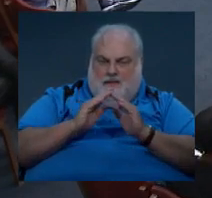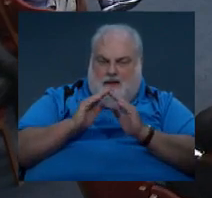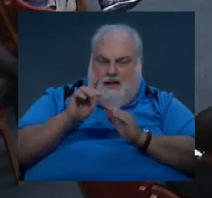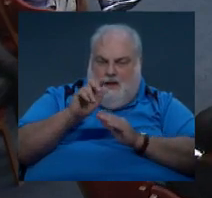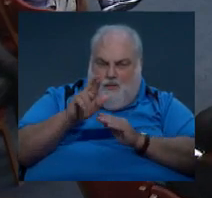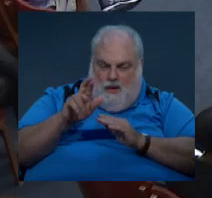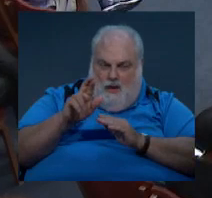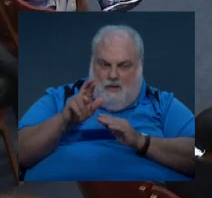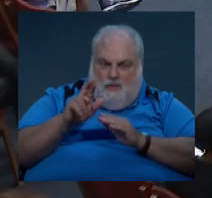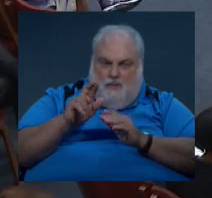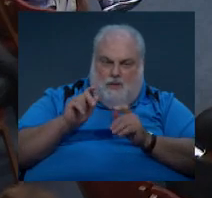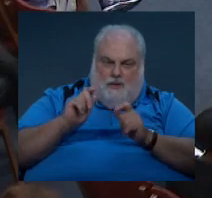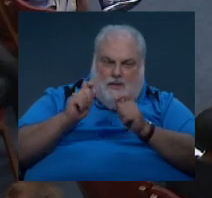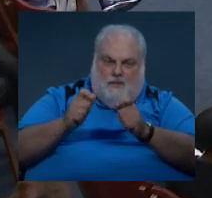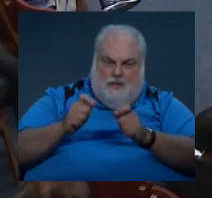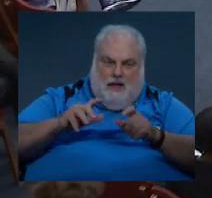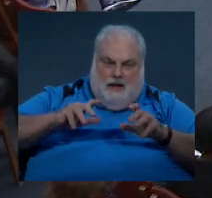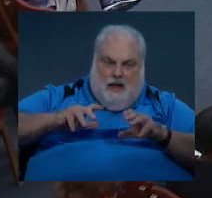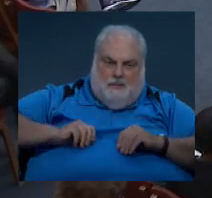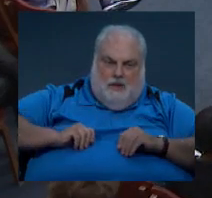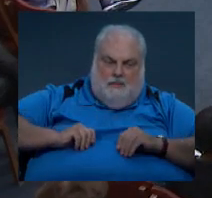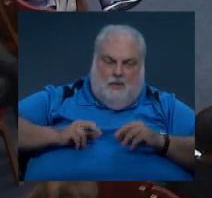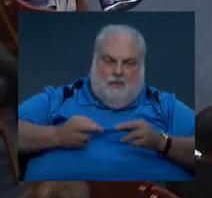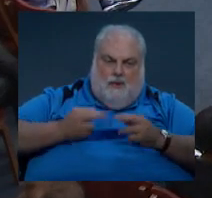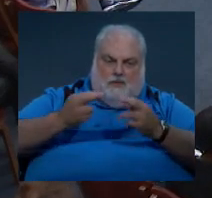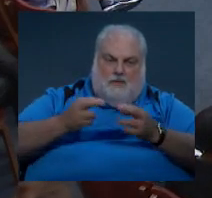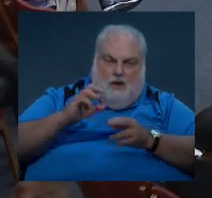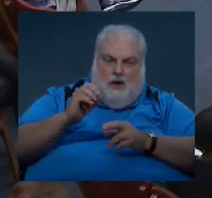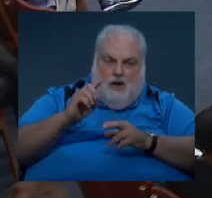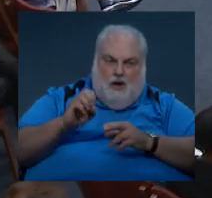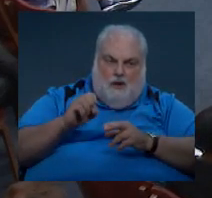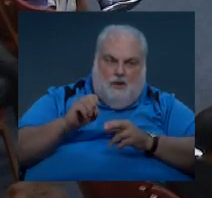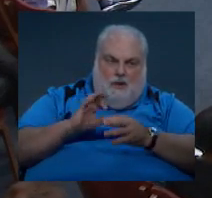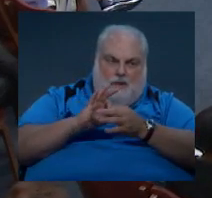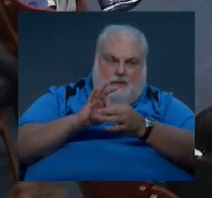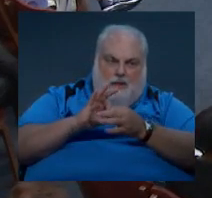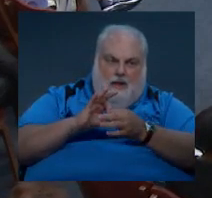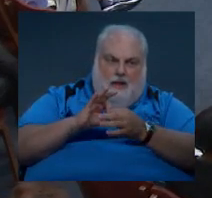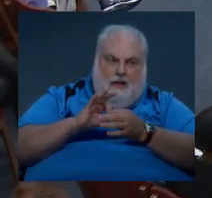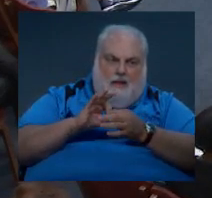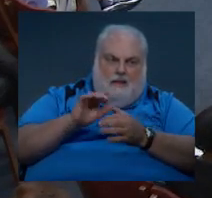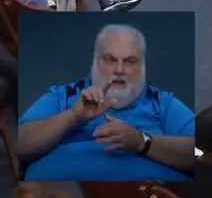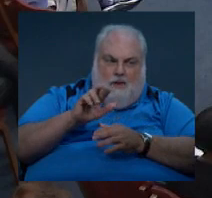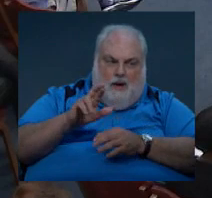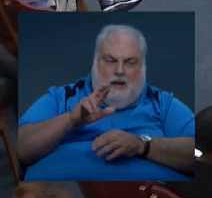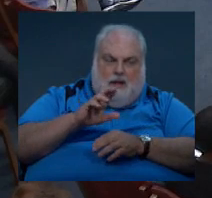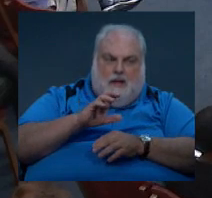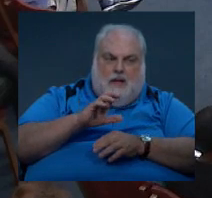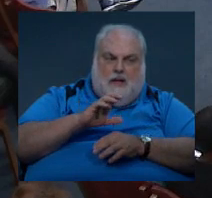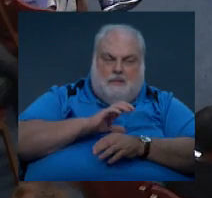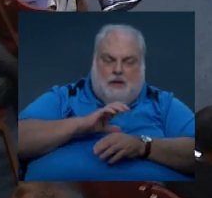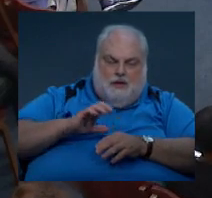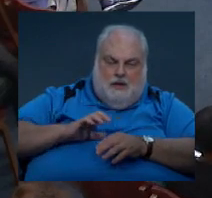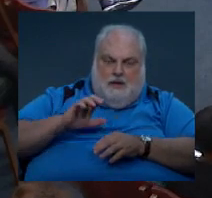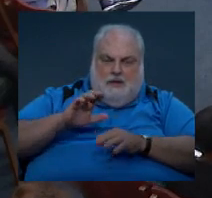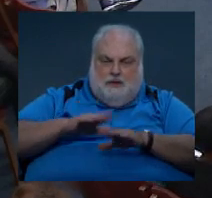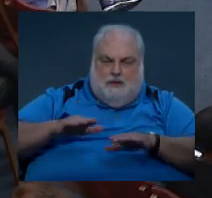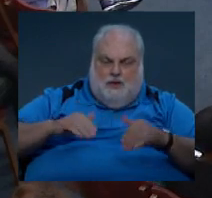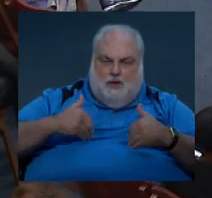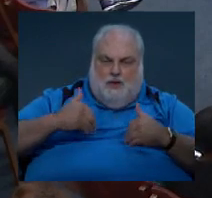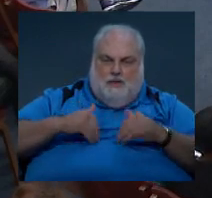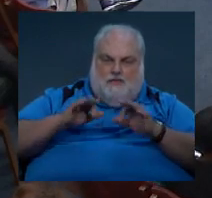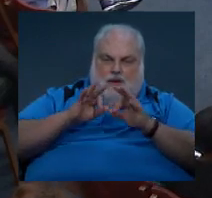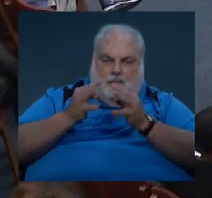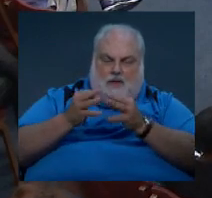Little Rock, Arkansas, to provide for the adoption by reference of the code regarding the composition of the Little Rock Commission on Children, Youth, and Families, and for the purposes